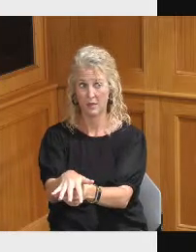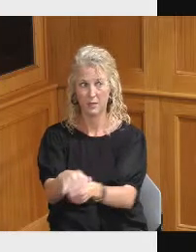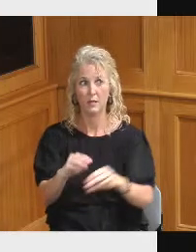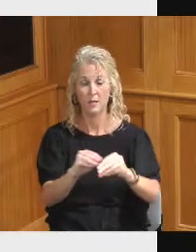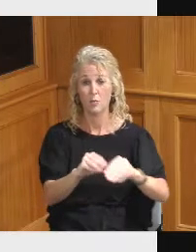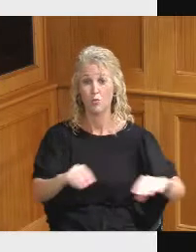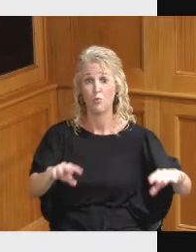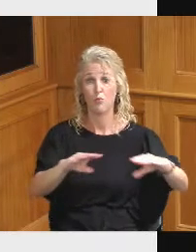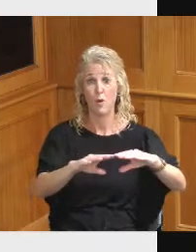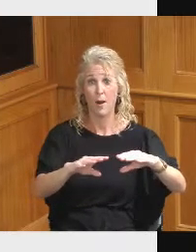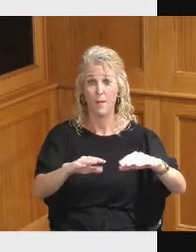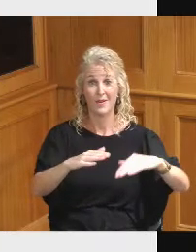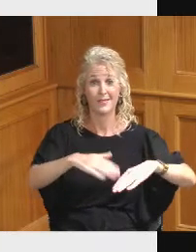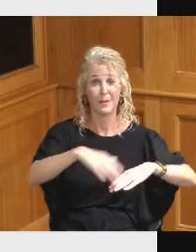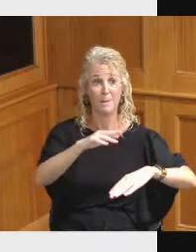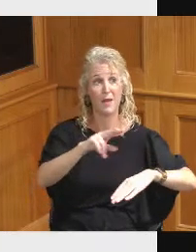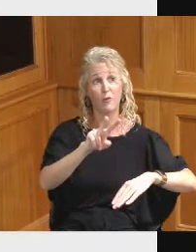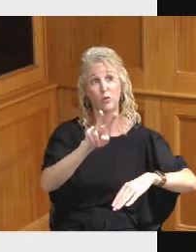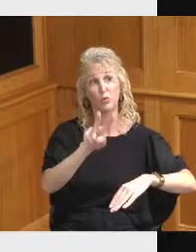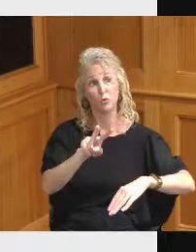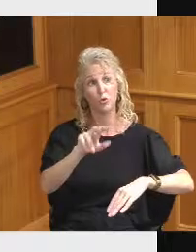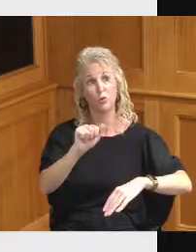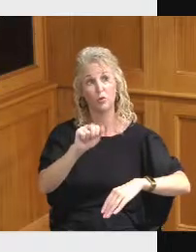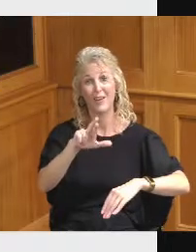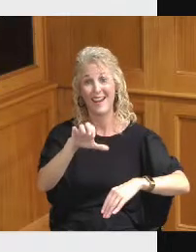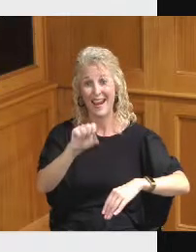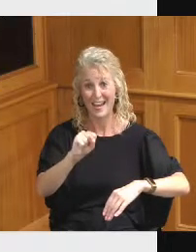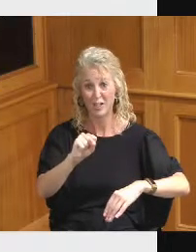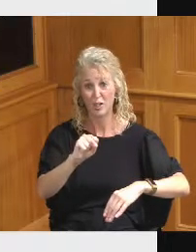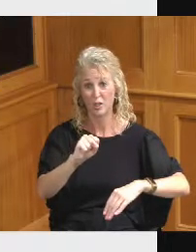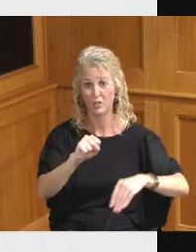properties that have more than 2 acres of impervious surface,